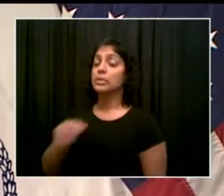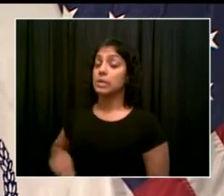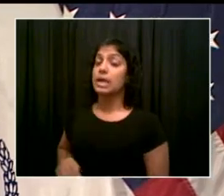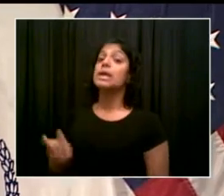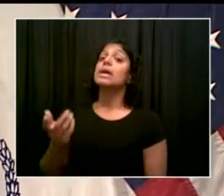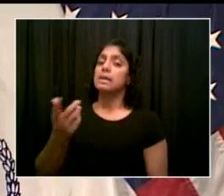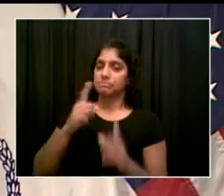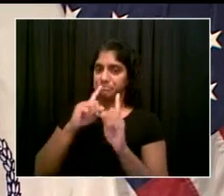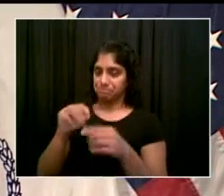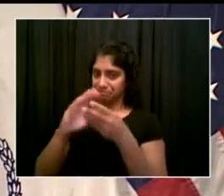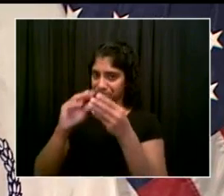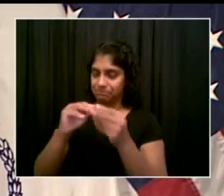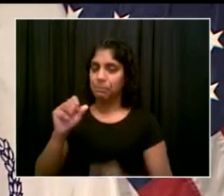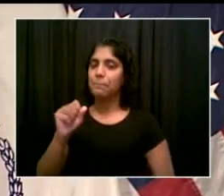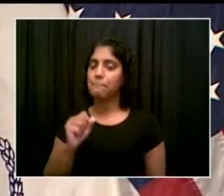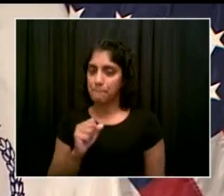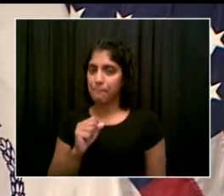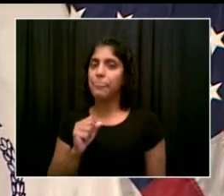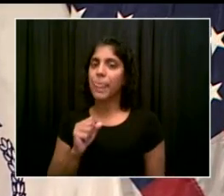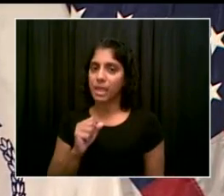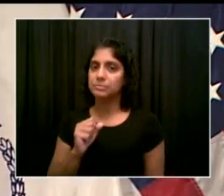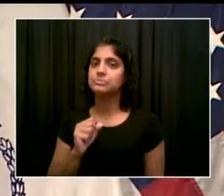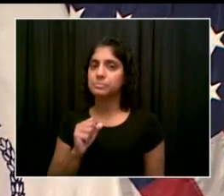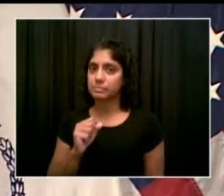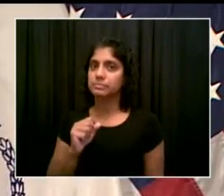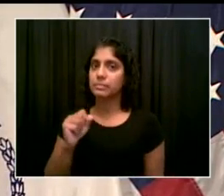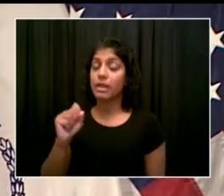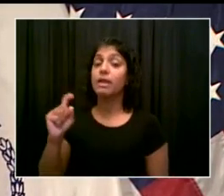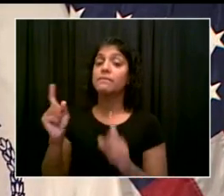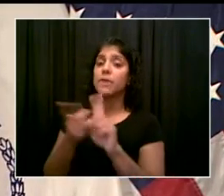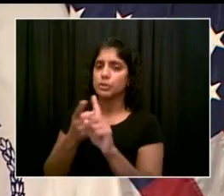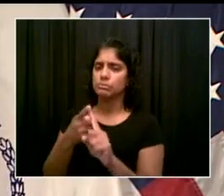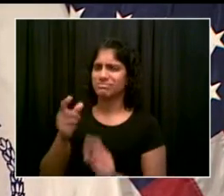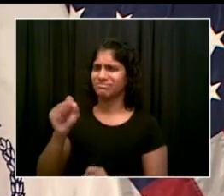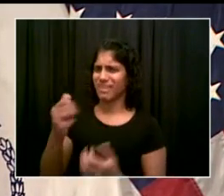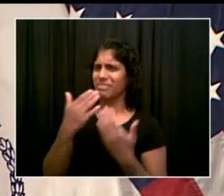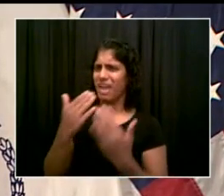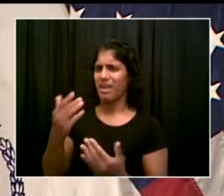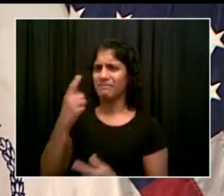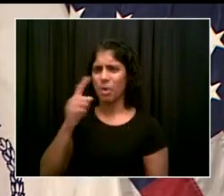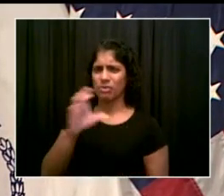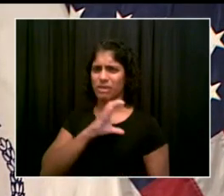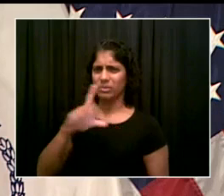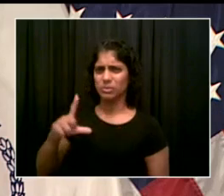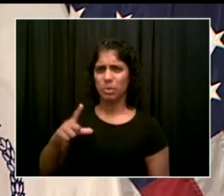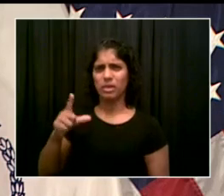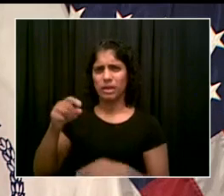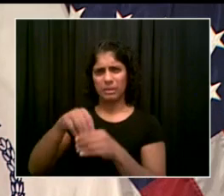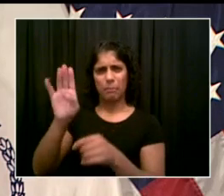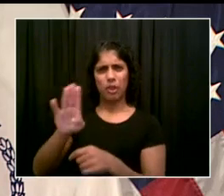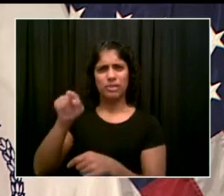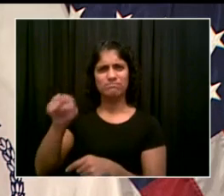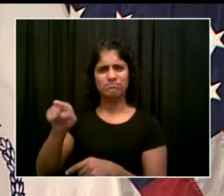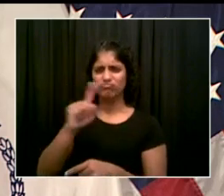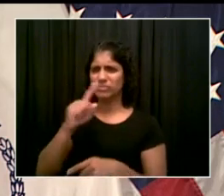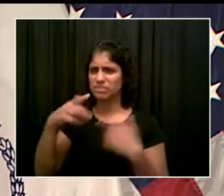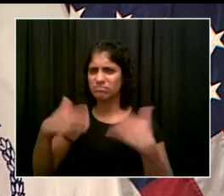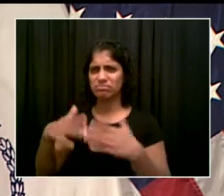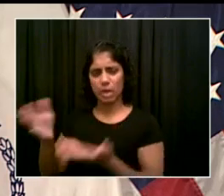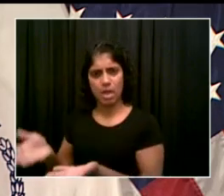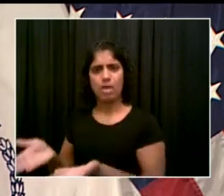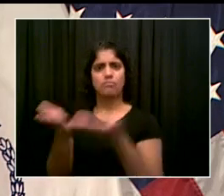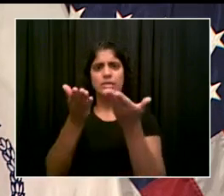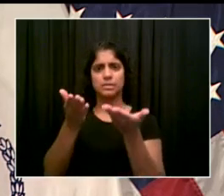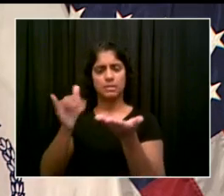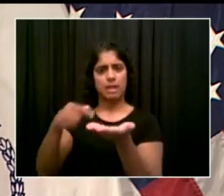taken by the city council. And I thank the city council for the action they took. Our central concern was getting the state to do the same thing. Good news, the Senate,